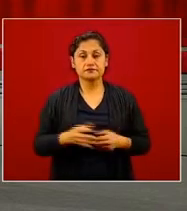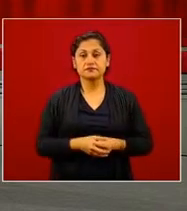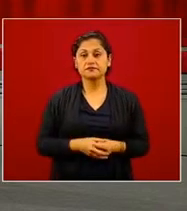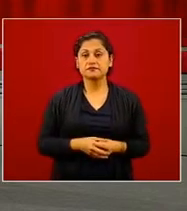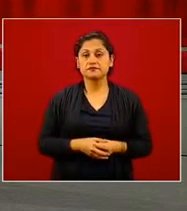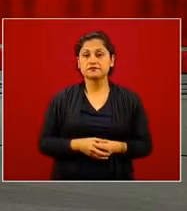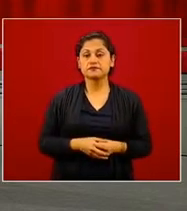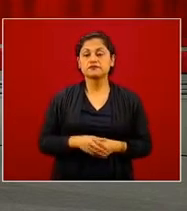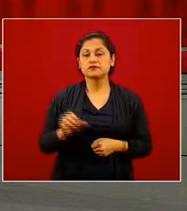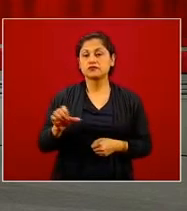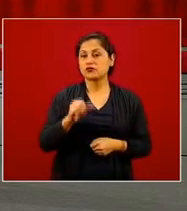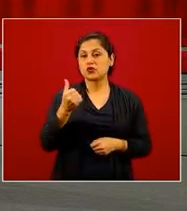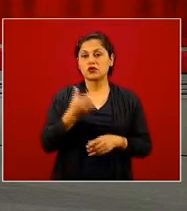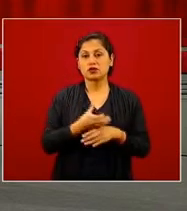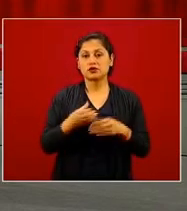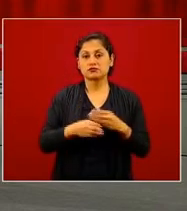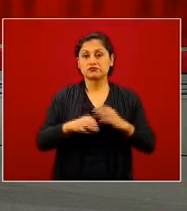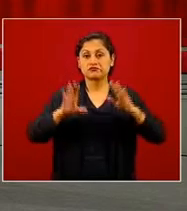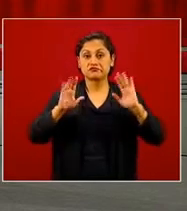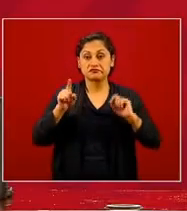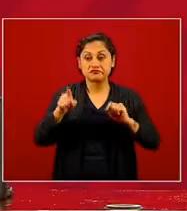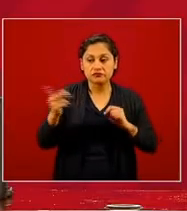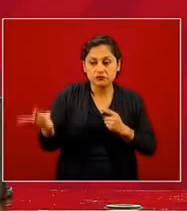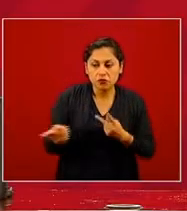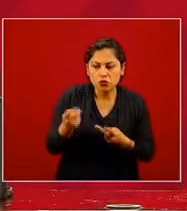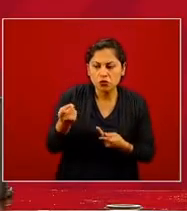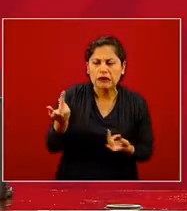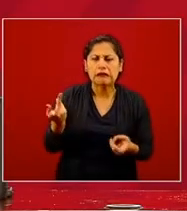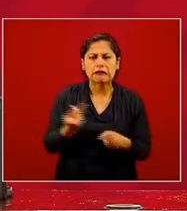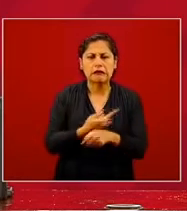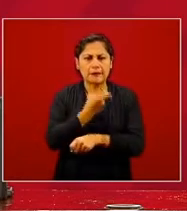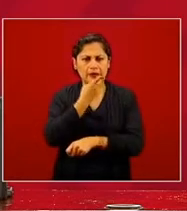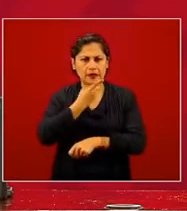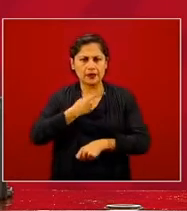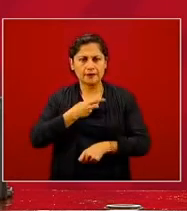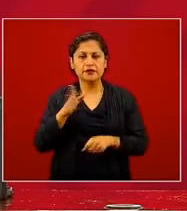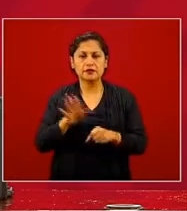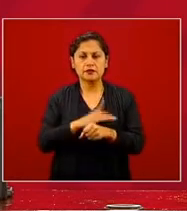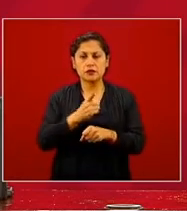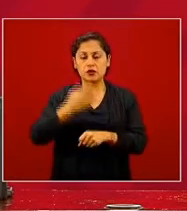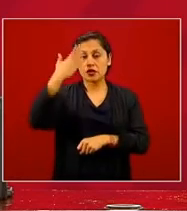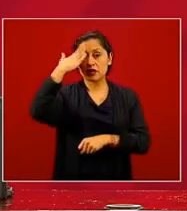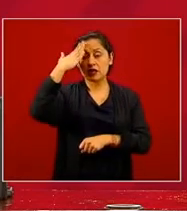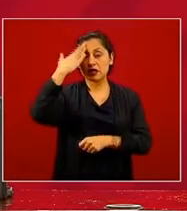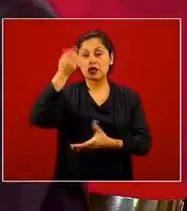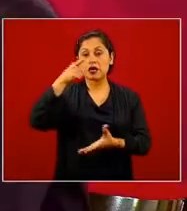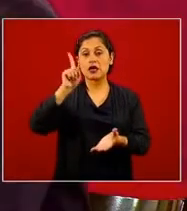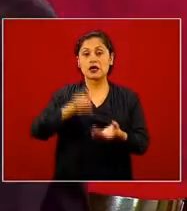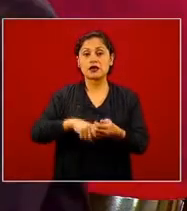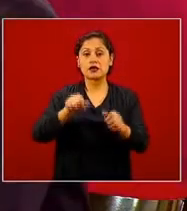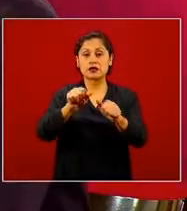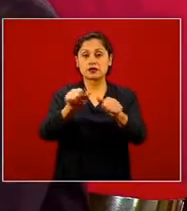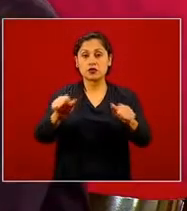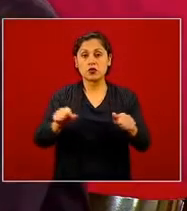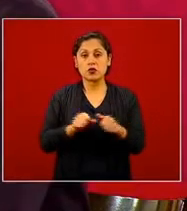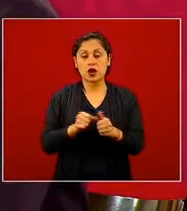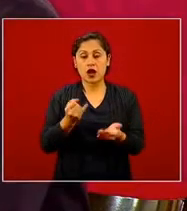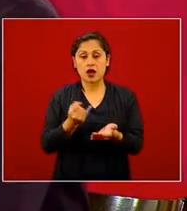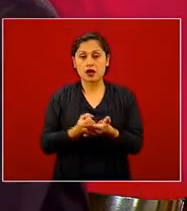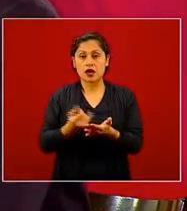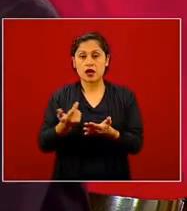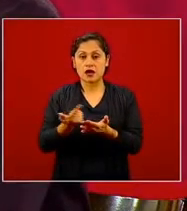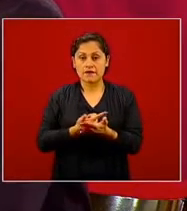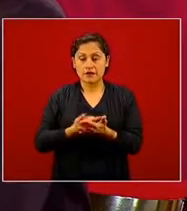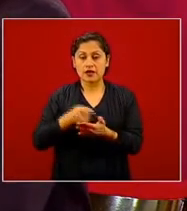the control of the epidemic. Some other things might be, depends on what they're talking about.